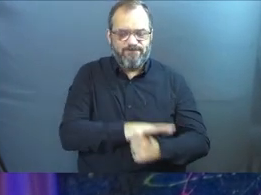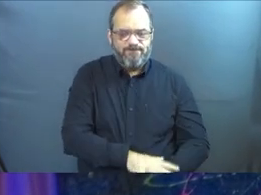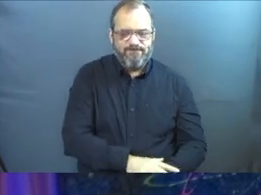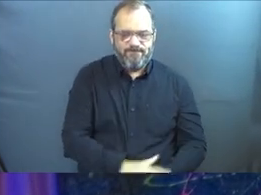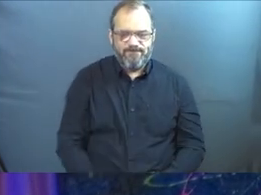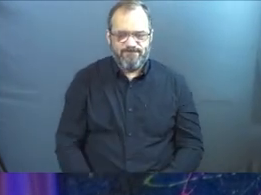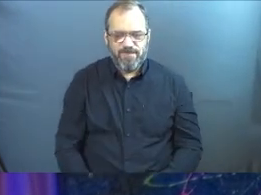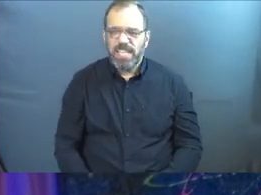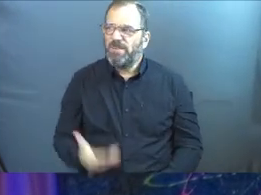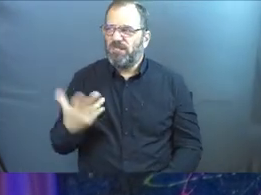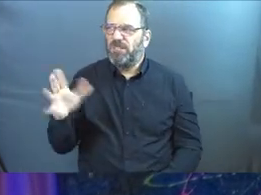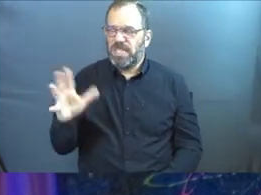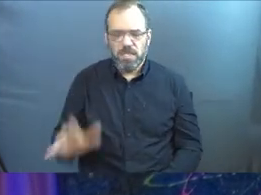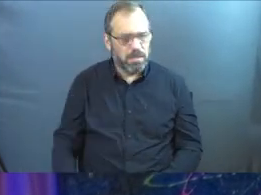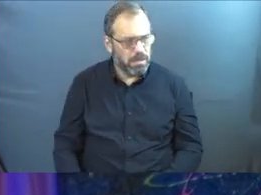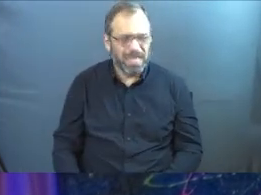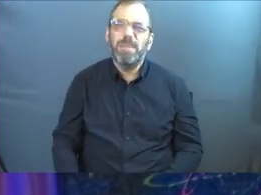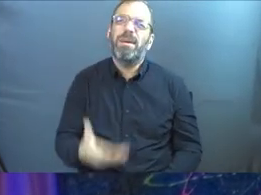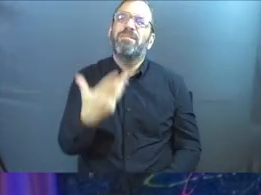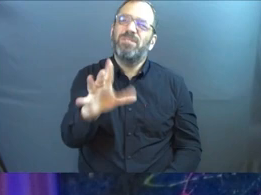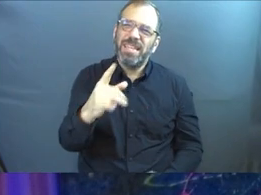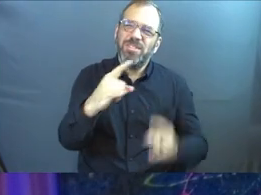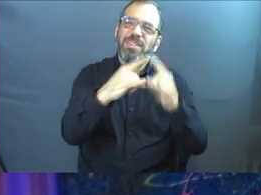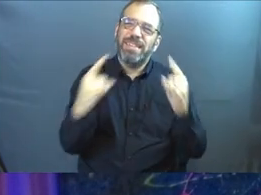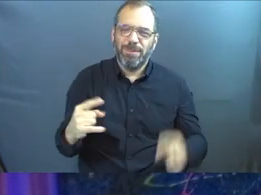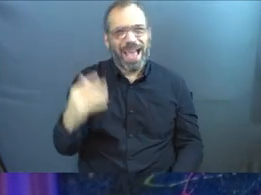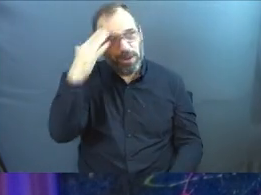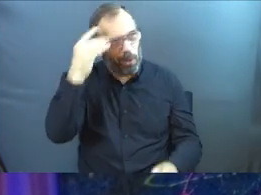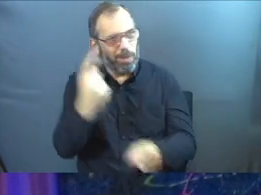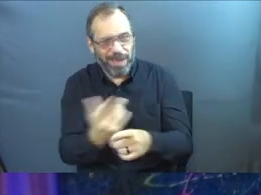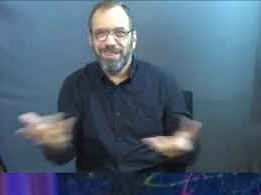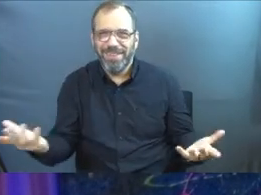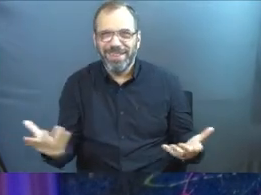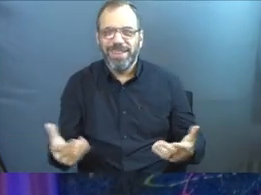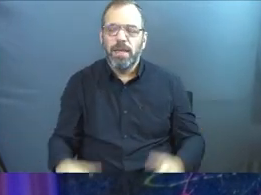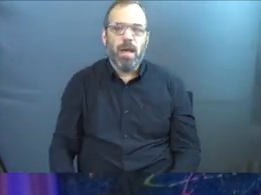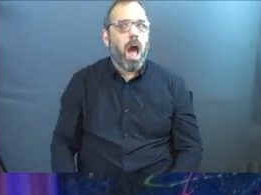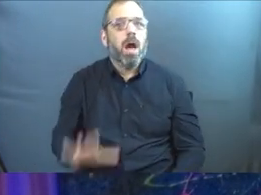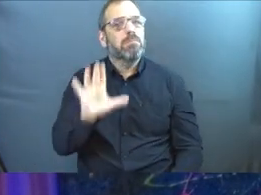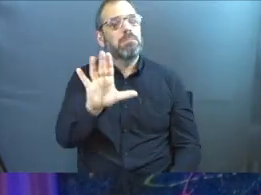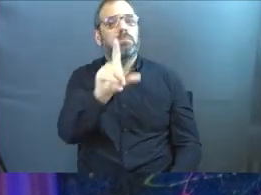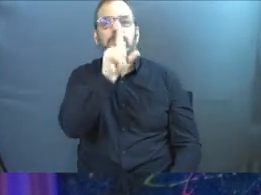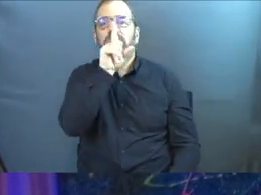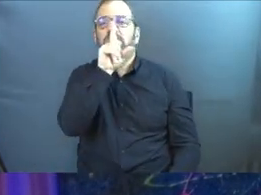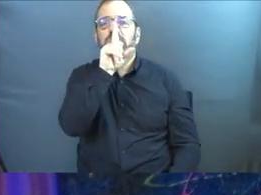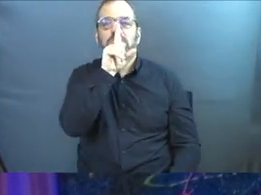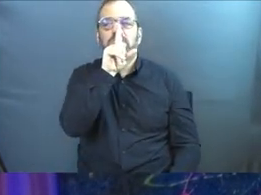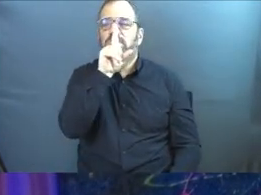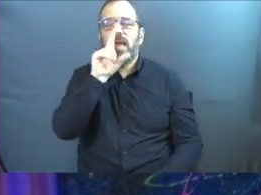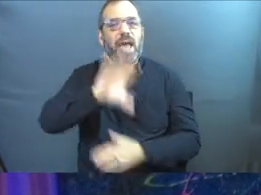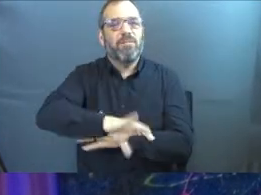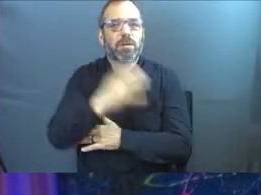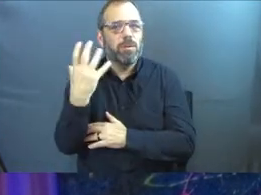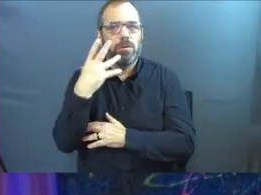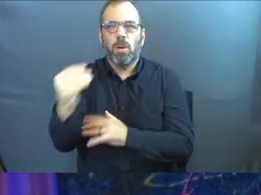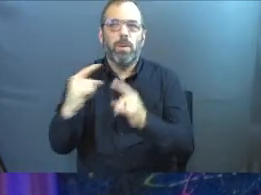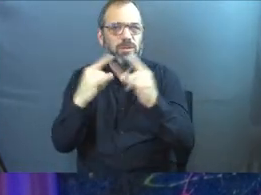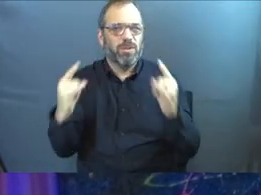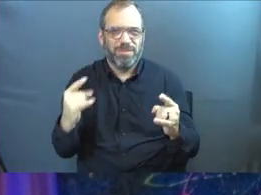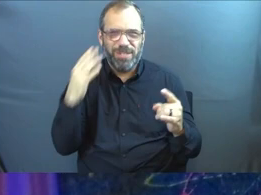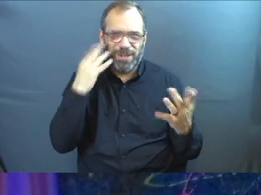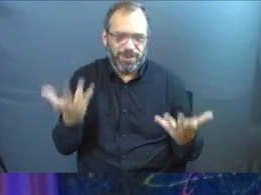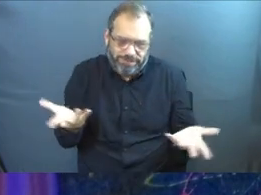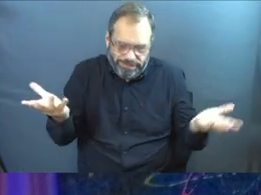I mean, like, dude, get over your camping trip, for heaven's sake. I know. I'm not saying I was seeing him every single Christmas and going camping trip,